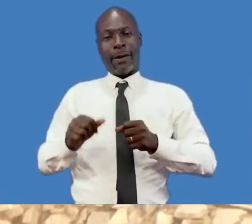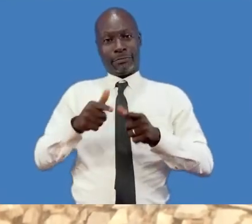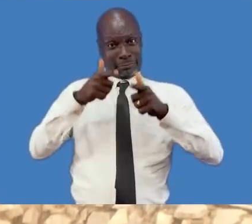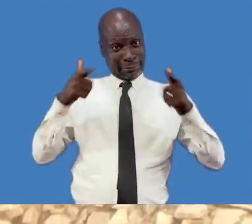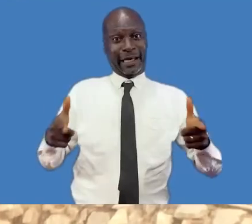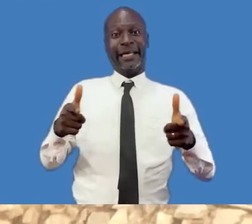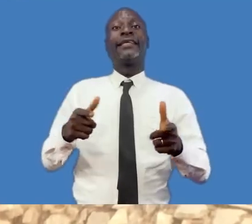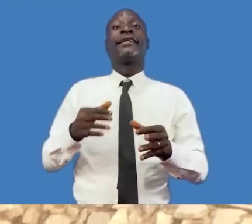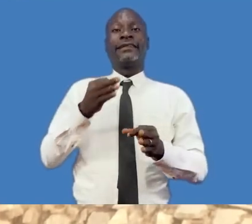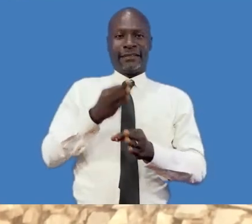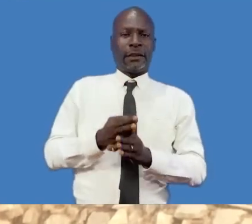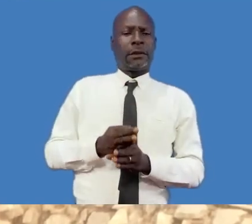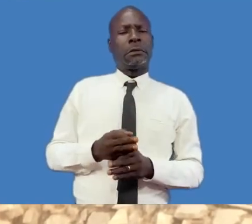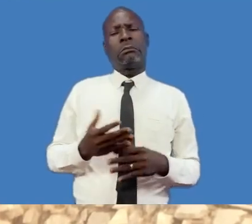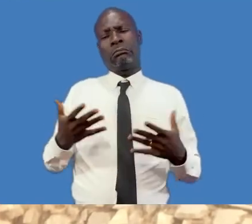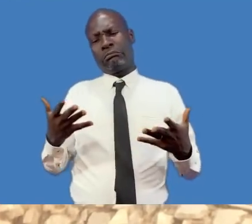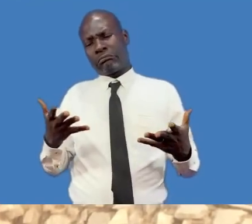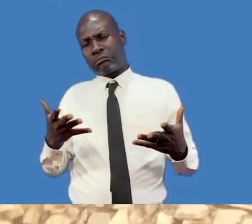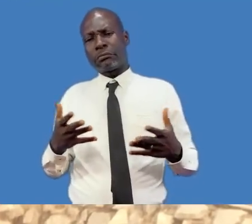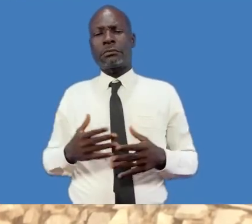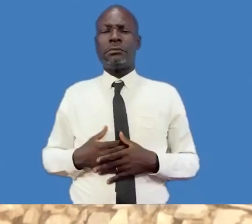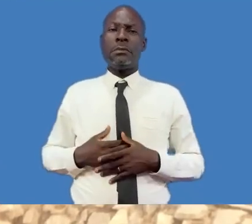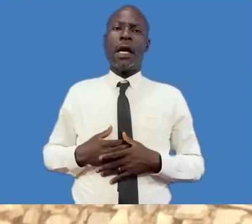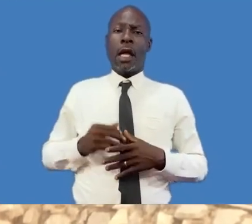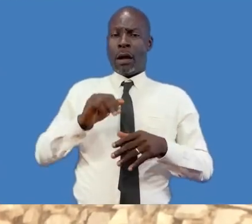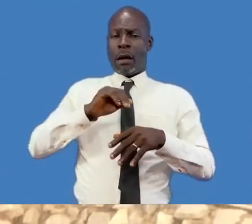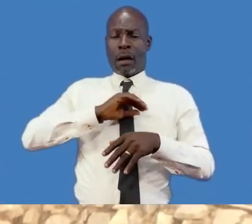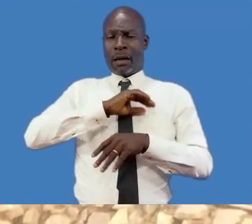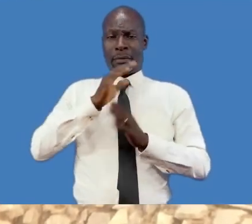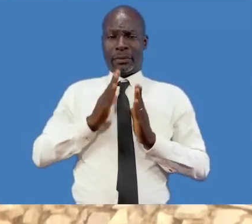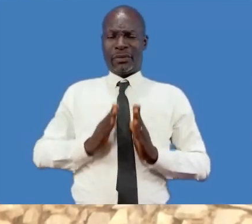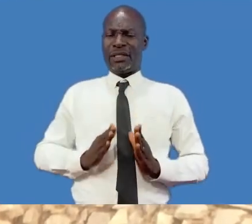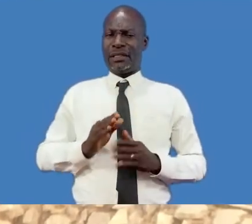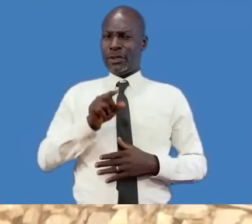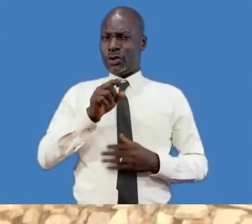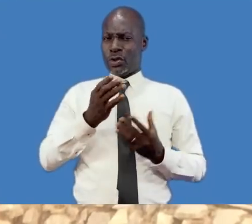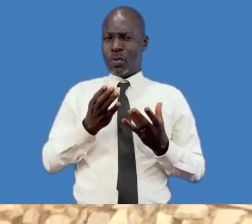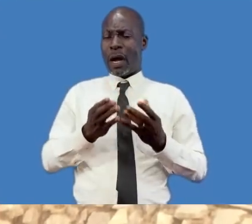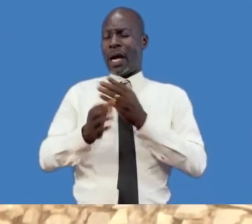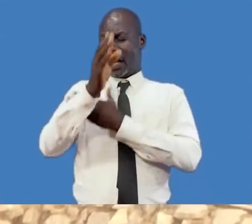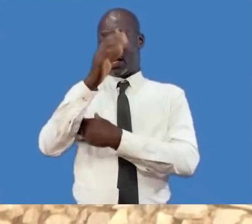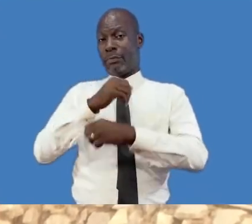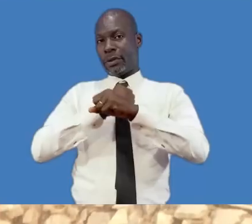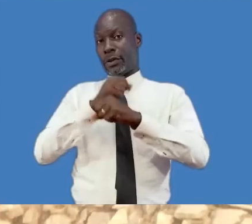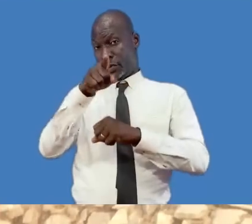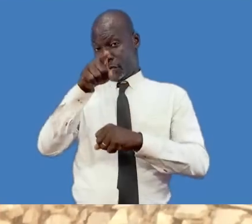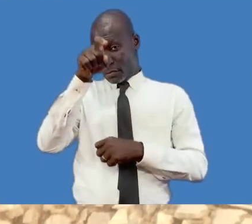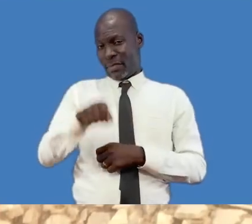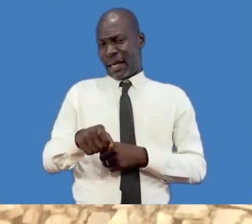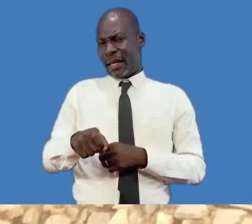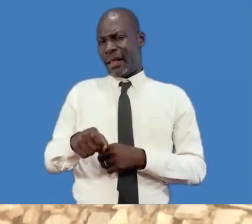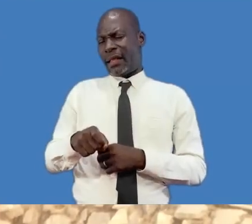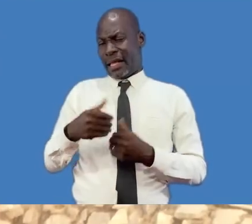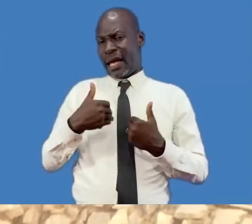eho. Na ne sa enti no, o Kristo ni biara wo pɛ sɛ wo nya Onyankopɔn ahoban bɔ no. Etwa sɛ wo te asɛ sɛ